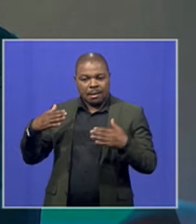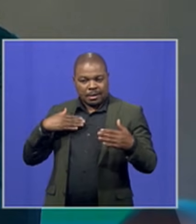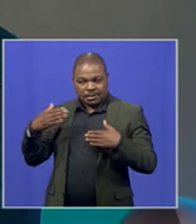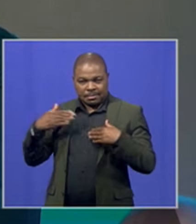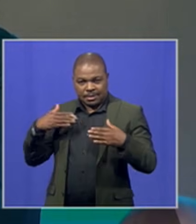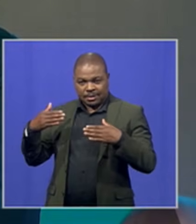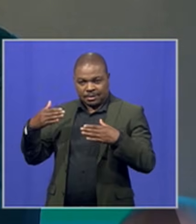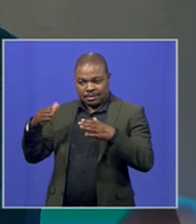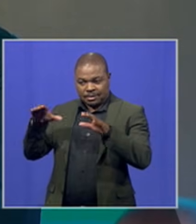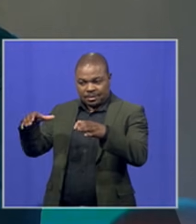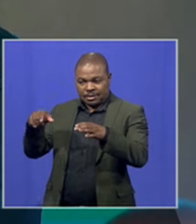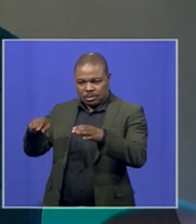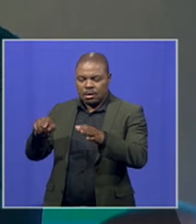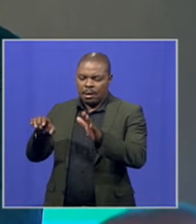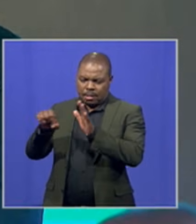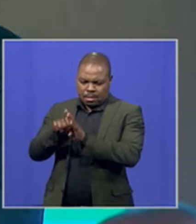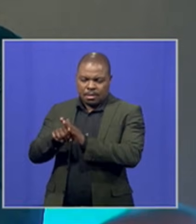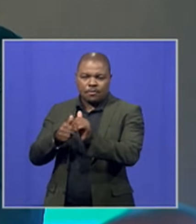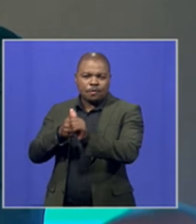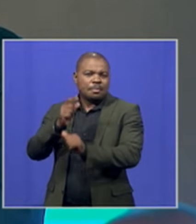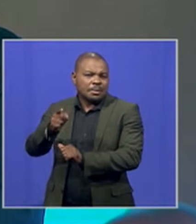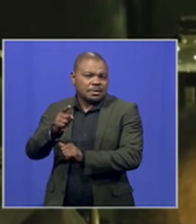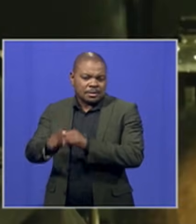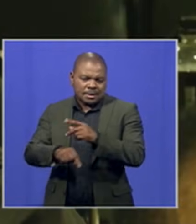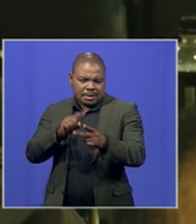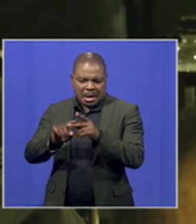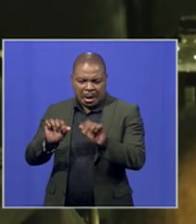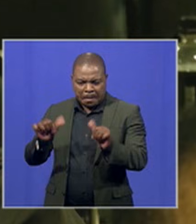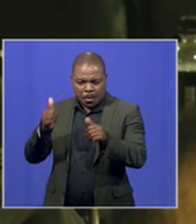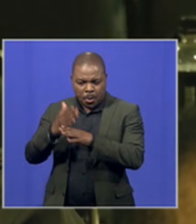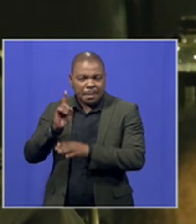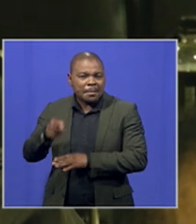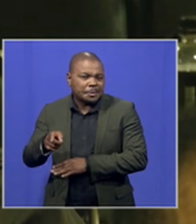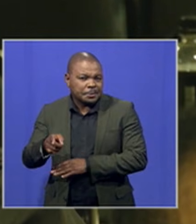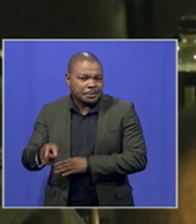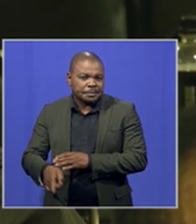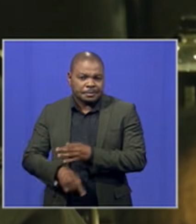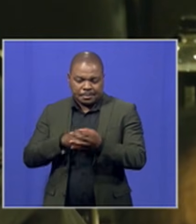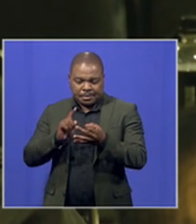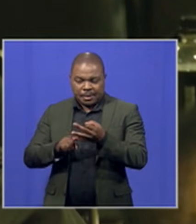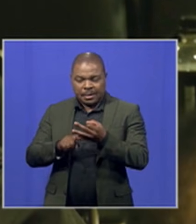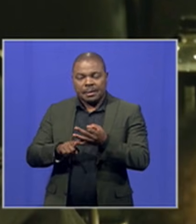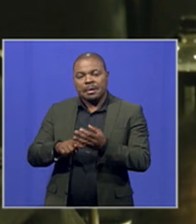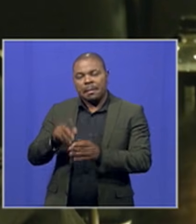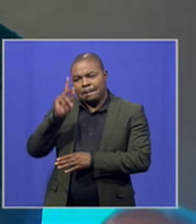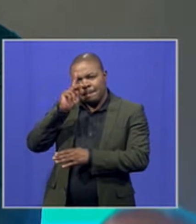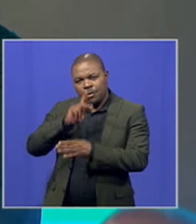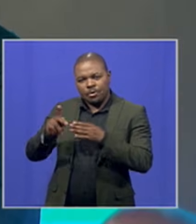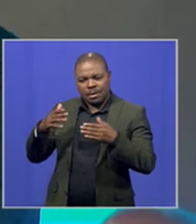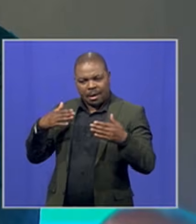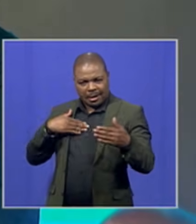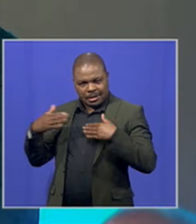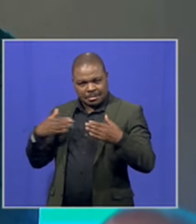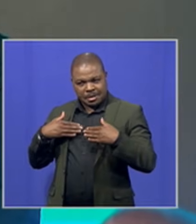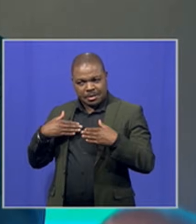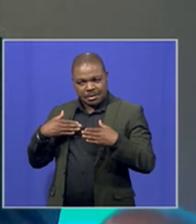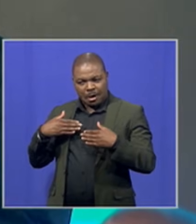administration must be ethical, must be capable, and that professional